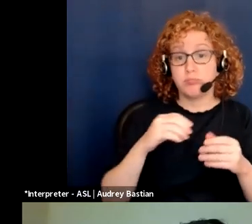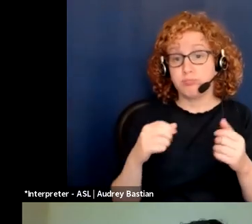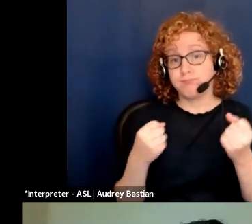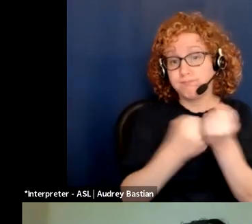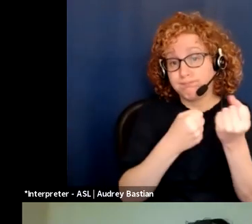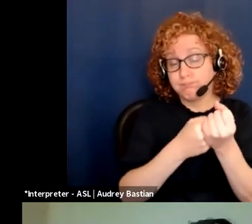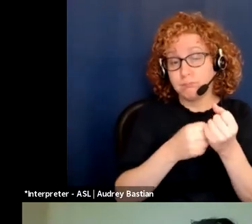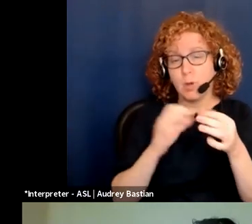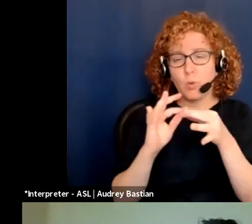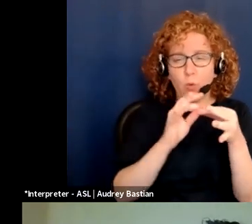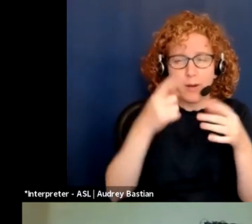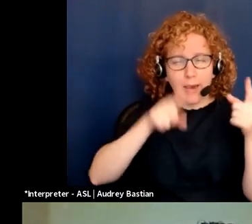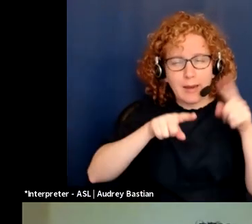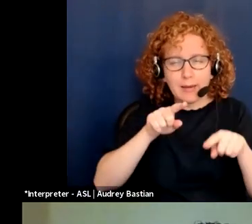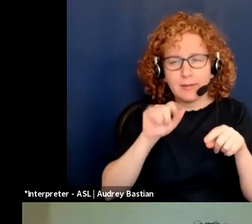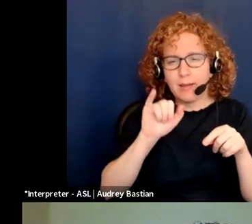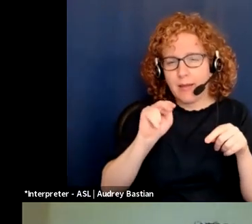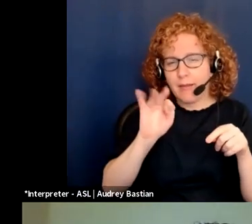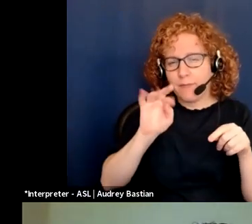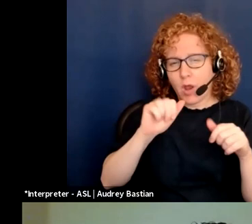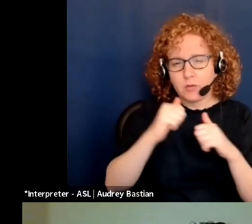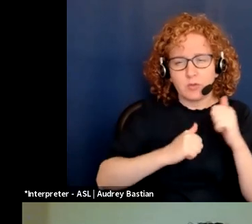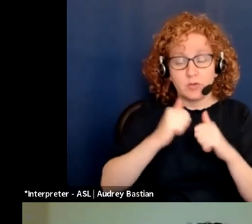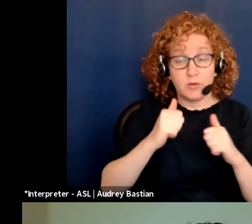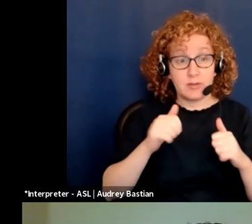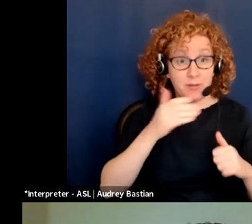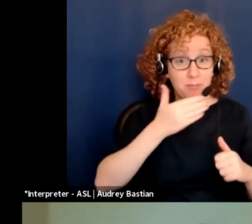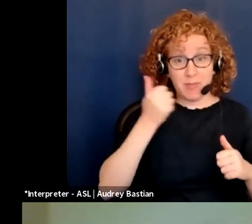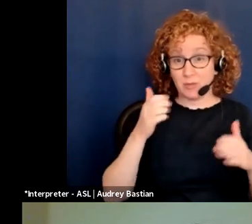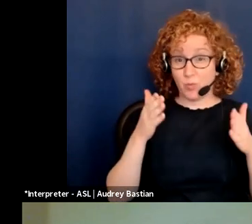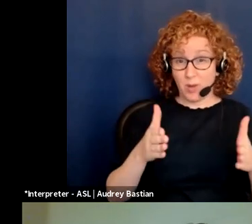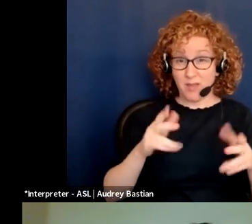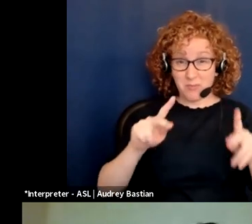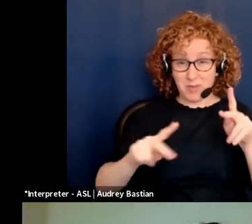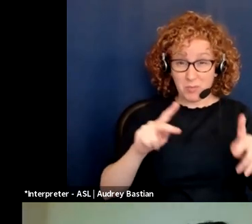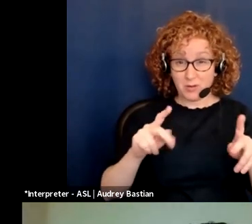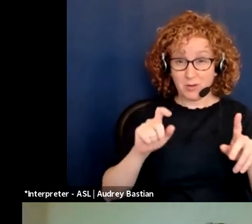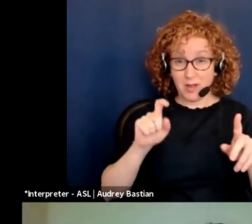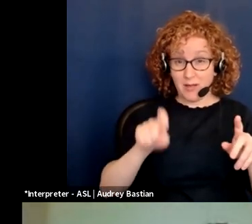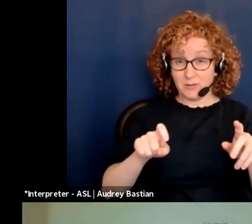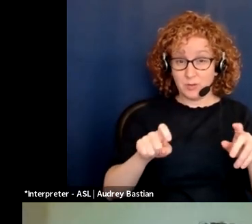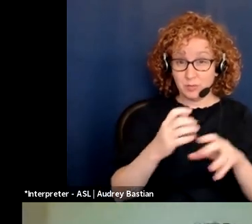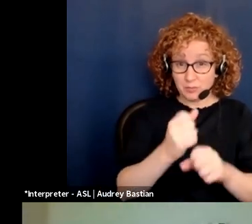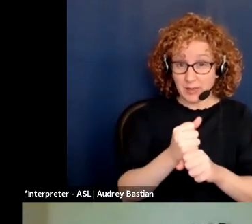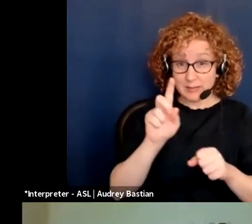Do I think that's the best way for people to have to get DME?